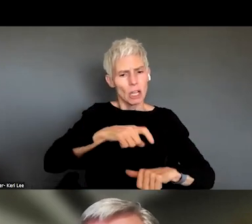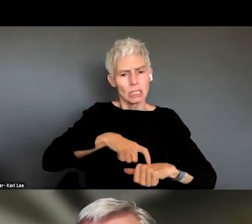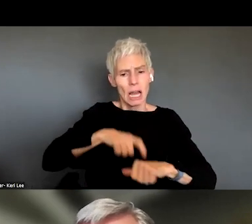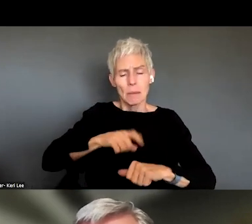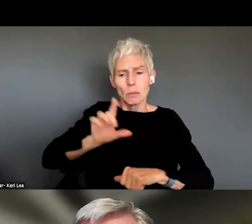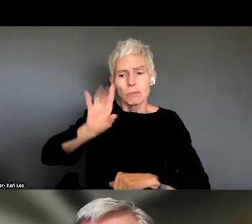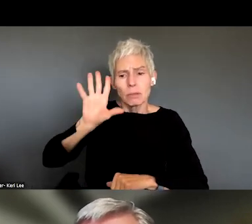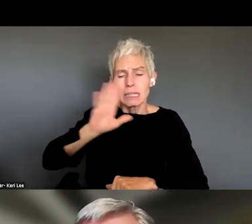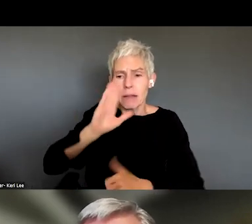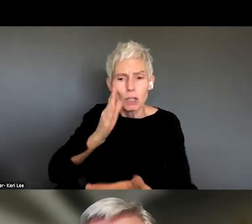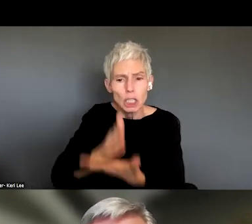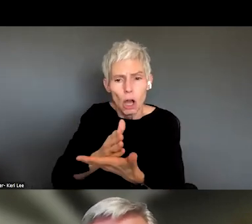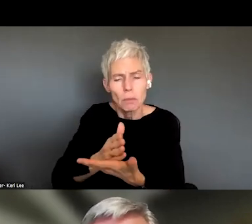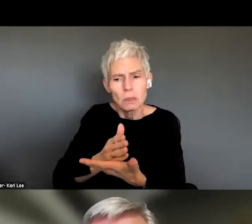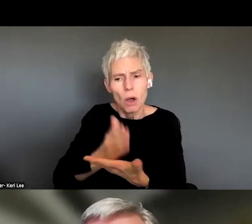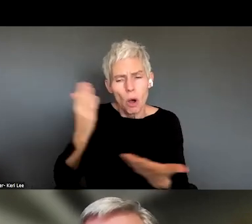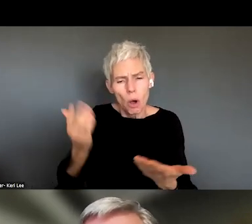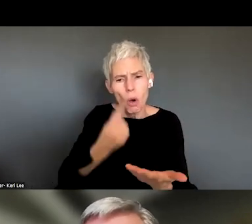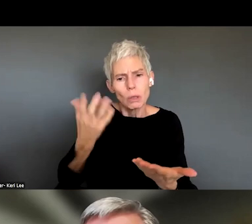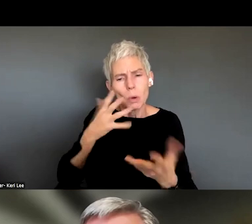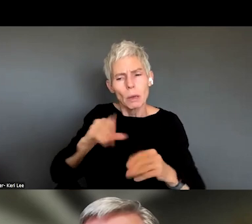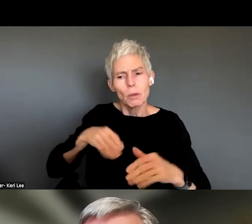service. We always want to have that access. So that's my